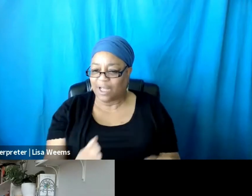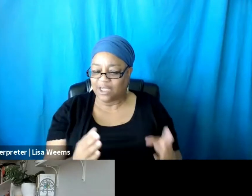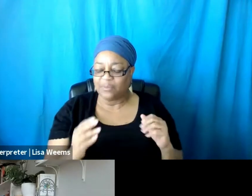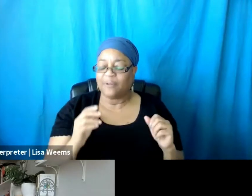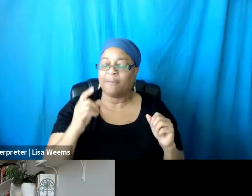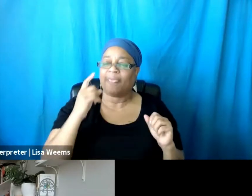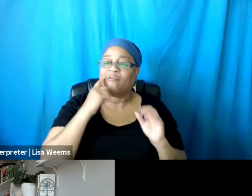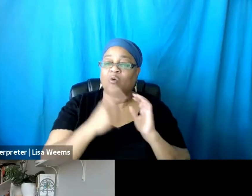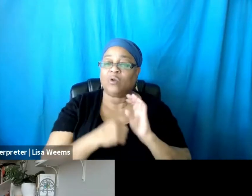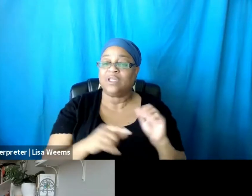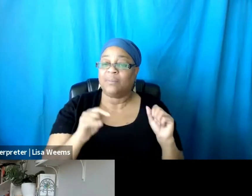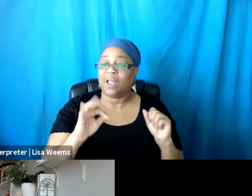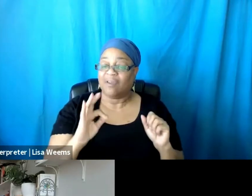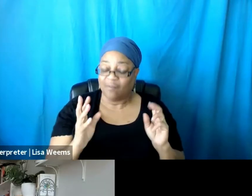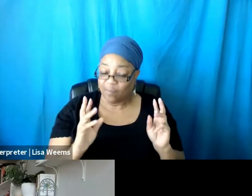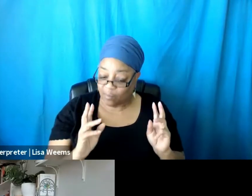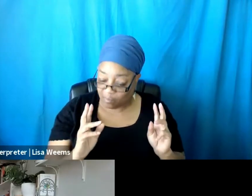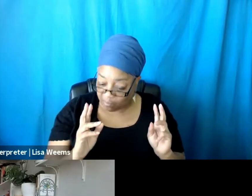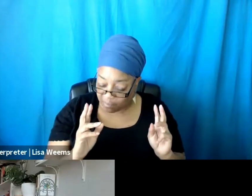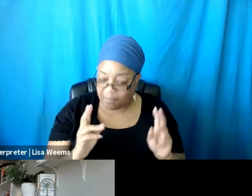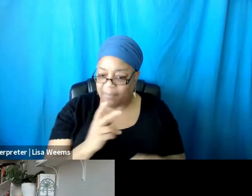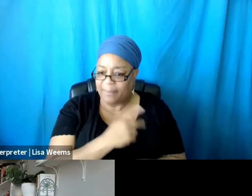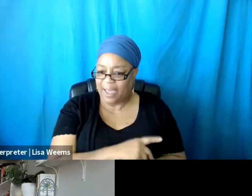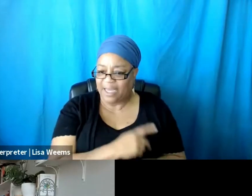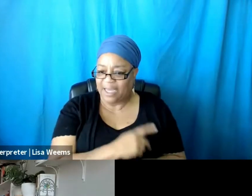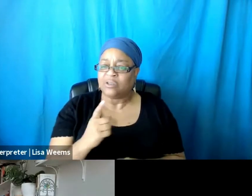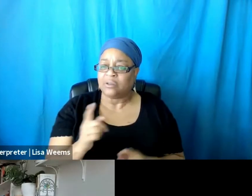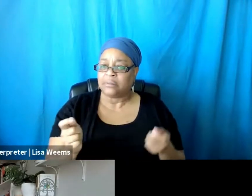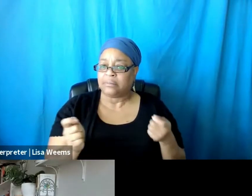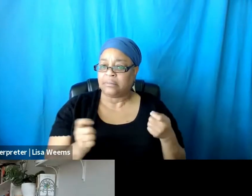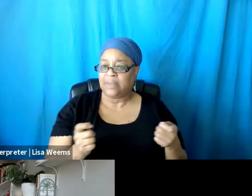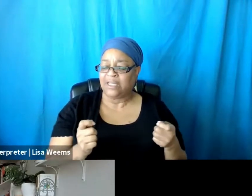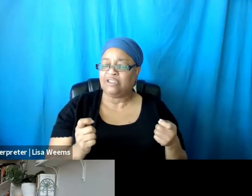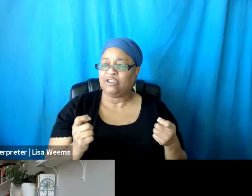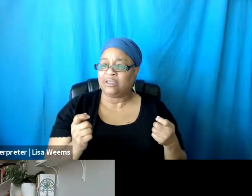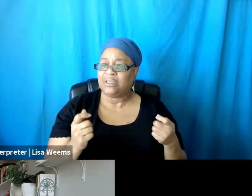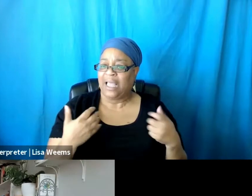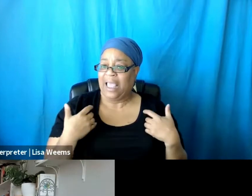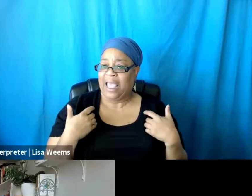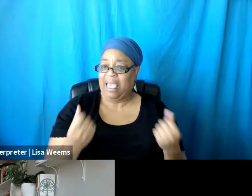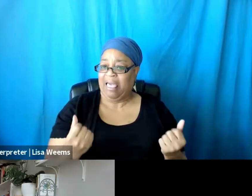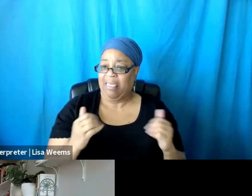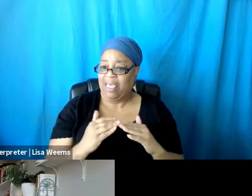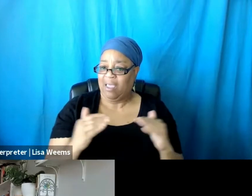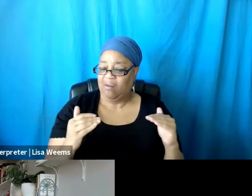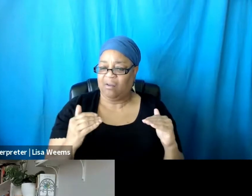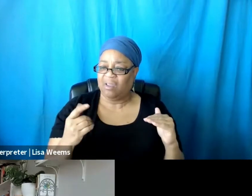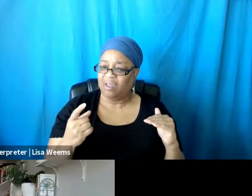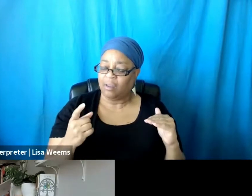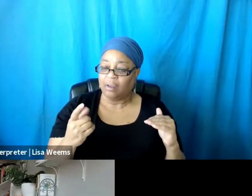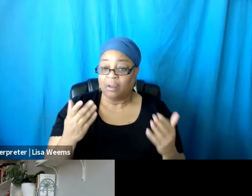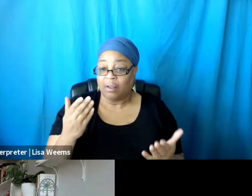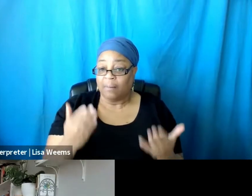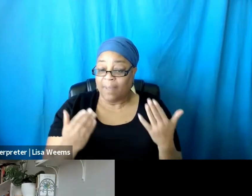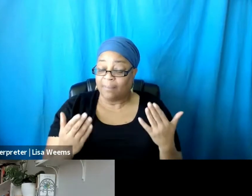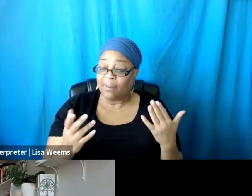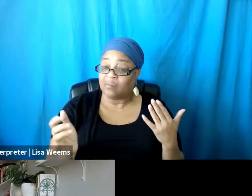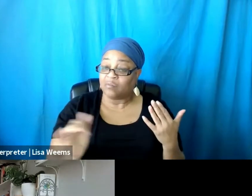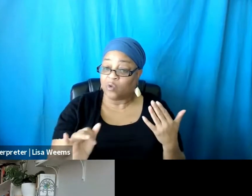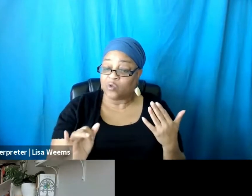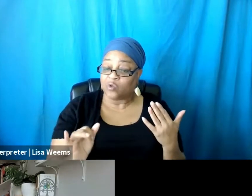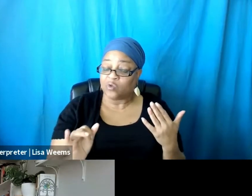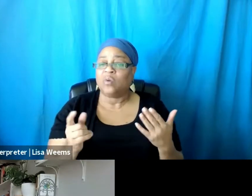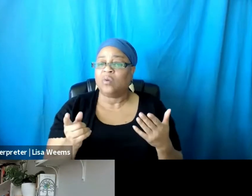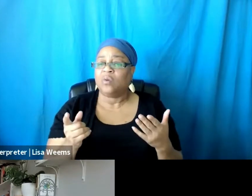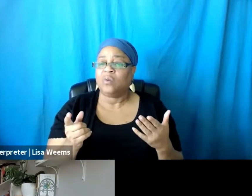is navigating health disparities and health inequities, they may also be navigating housing inequities and other